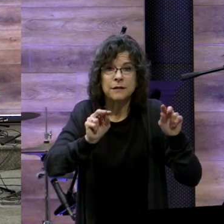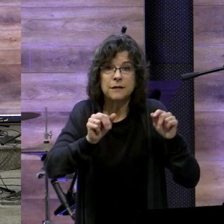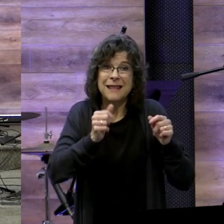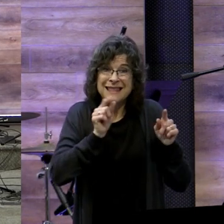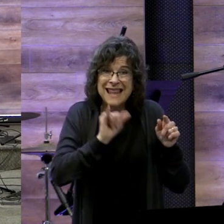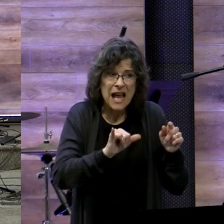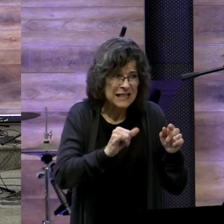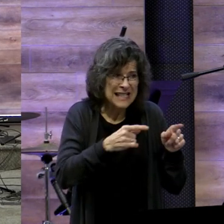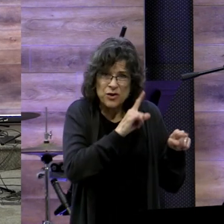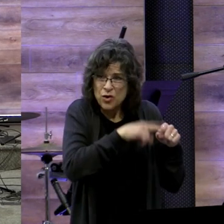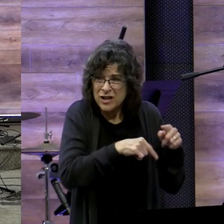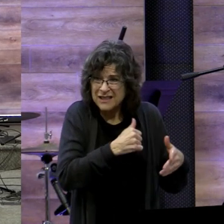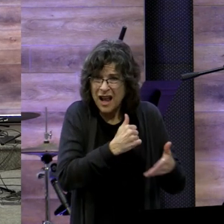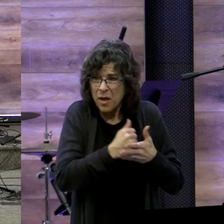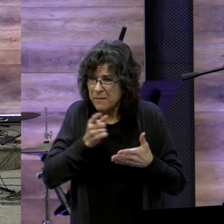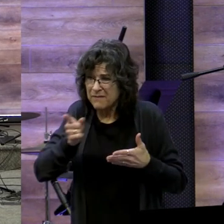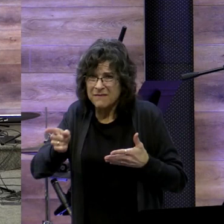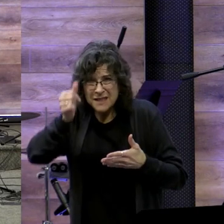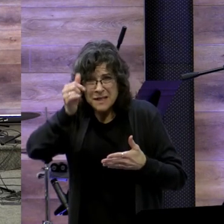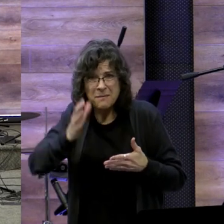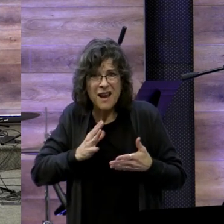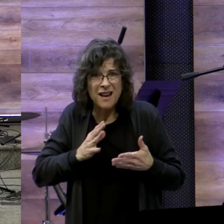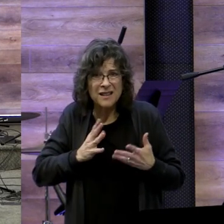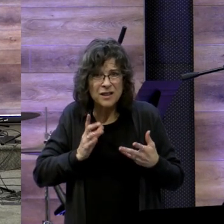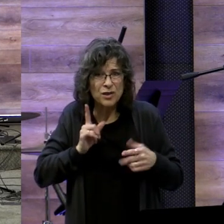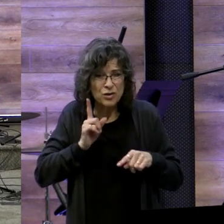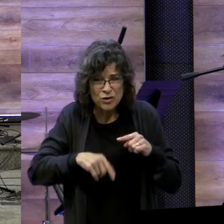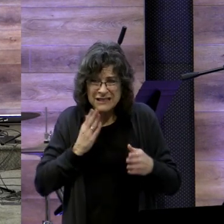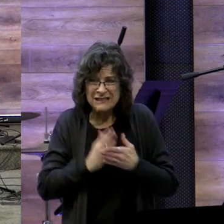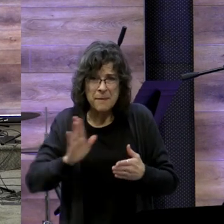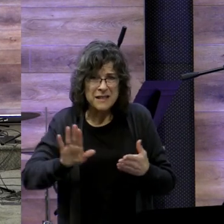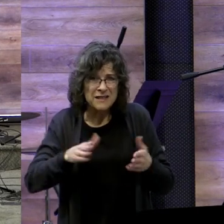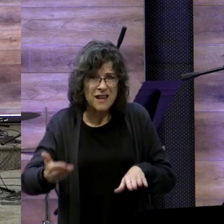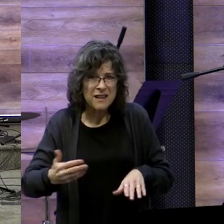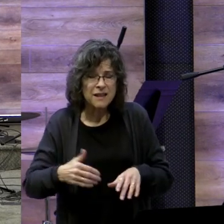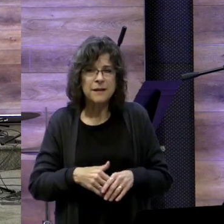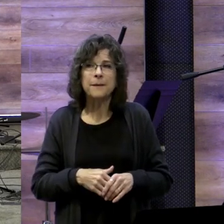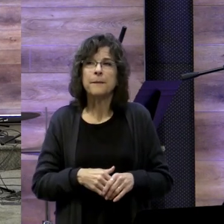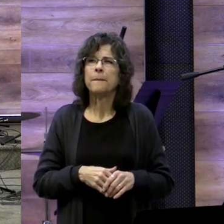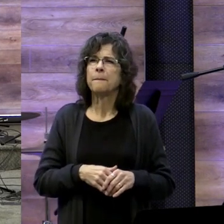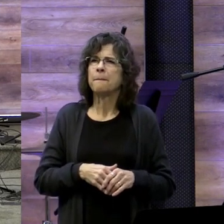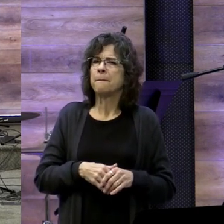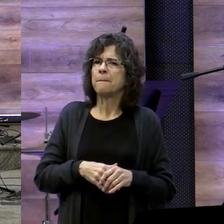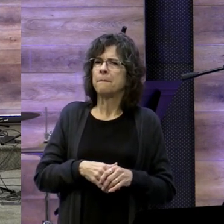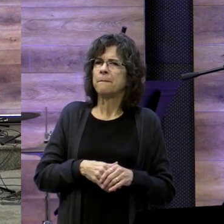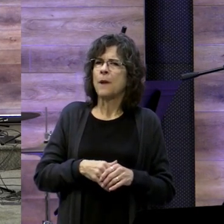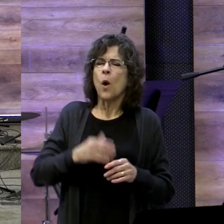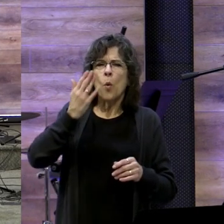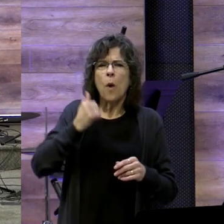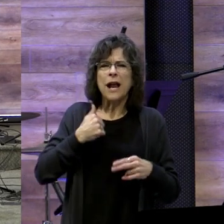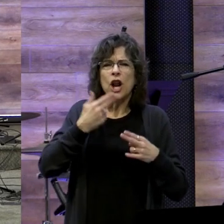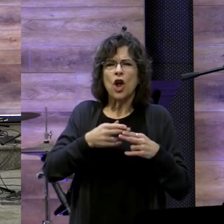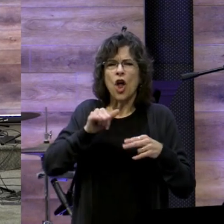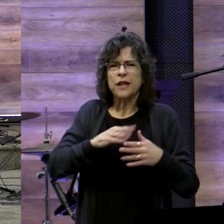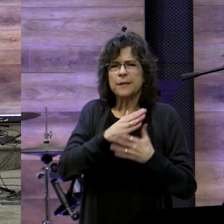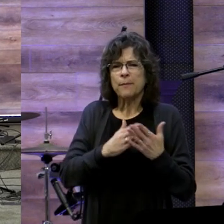have kept this man from dying? Why is this called a hopeful grief?